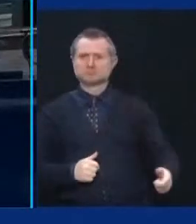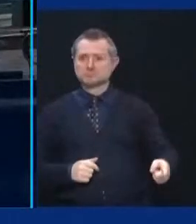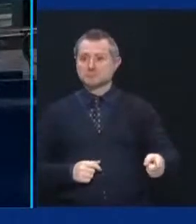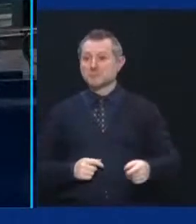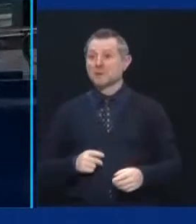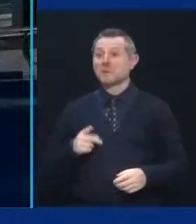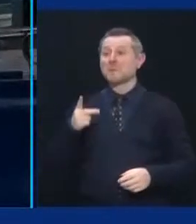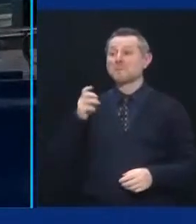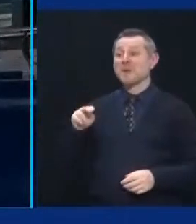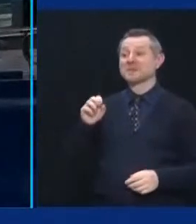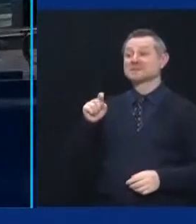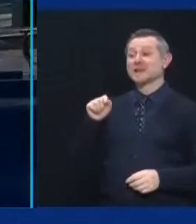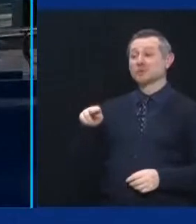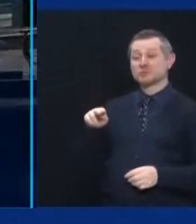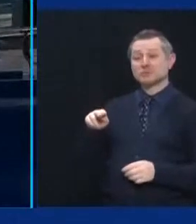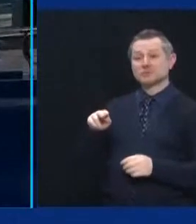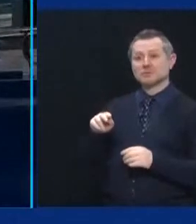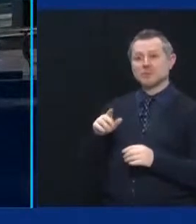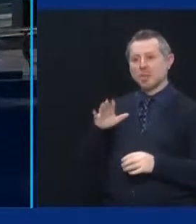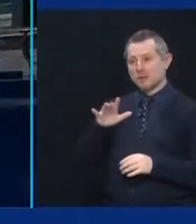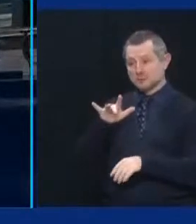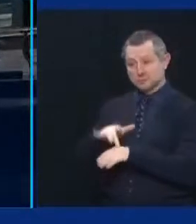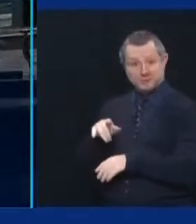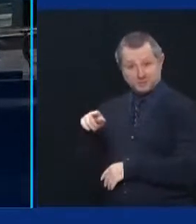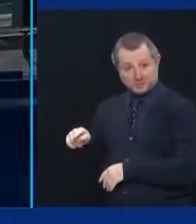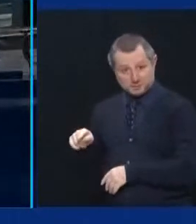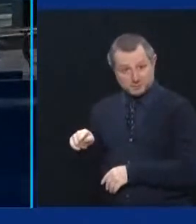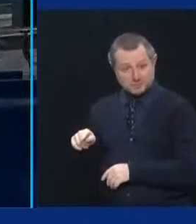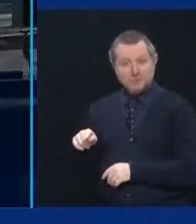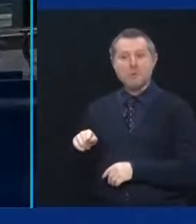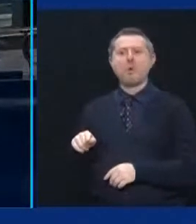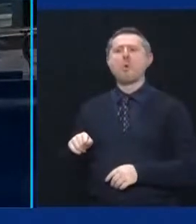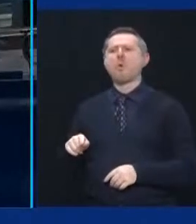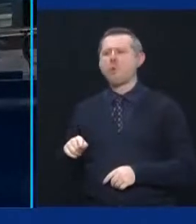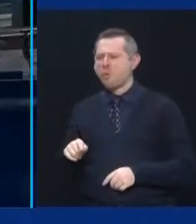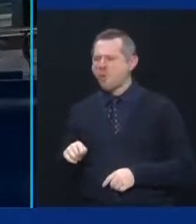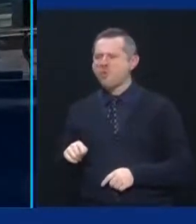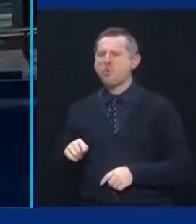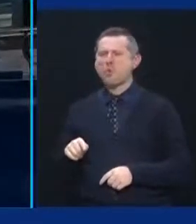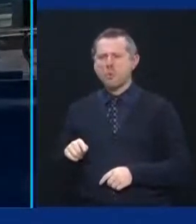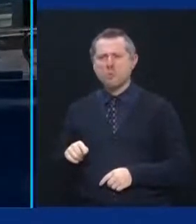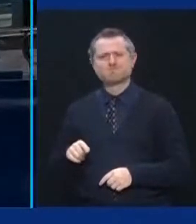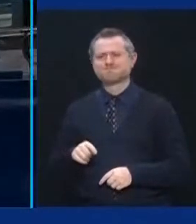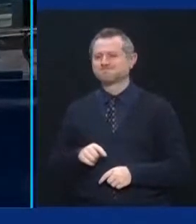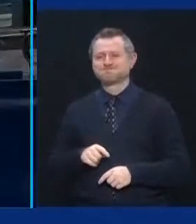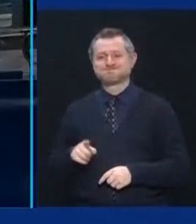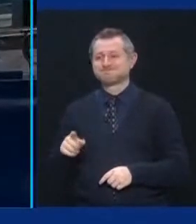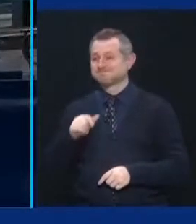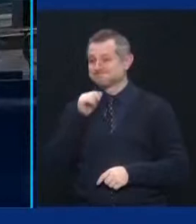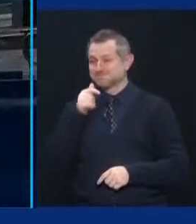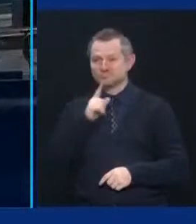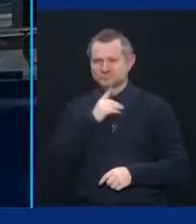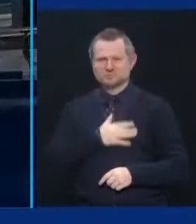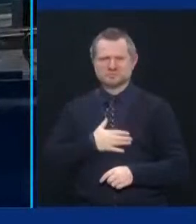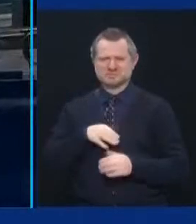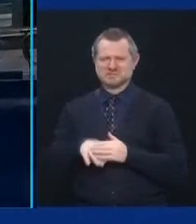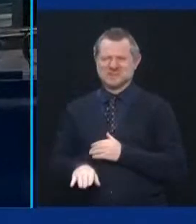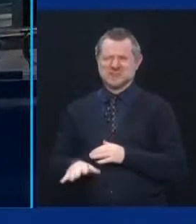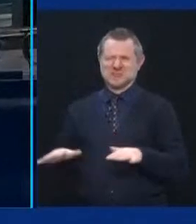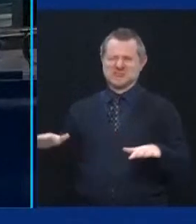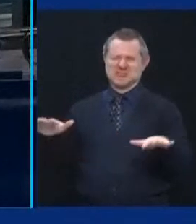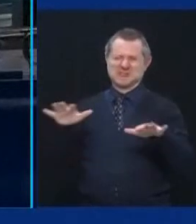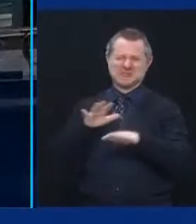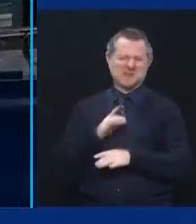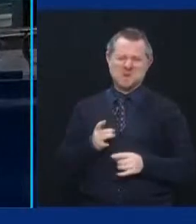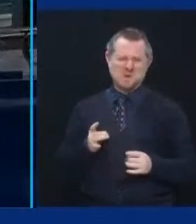Station, for those of you who haven't gone through Penn, it is a miserable experience. It is like going